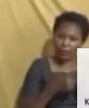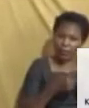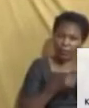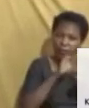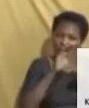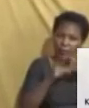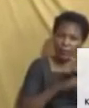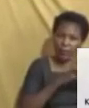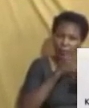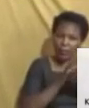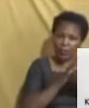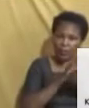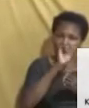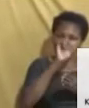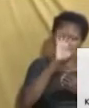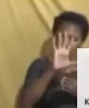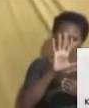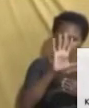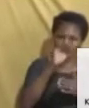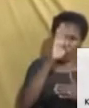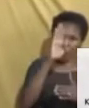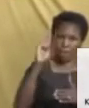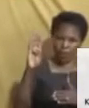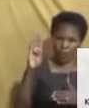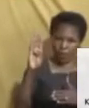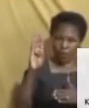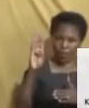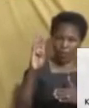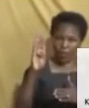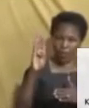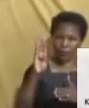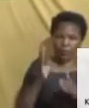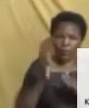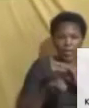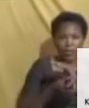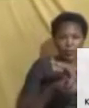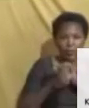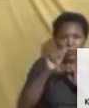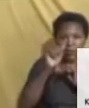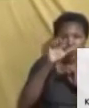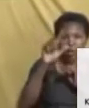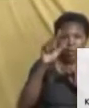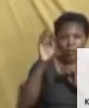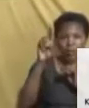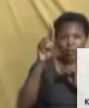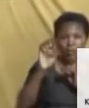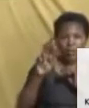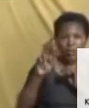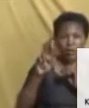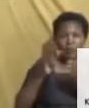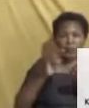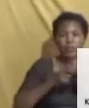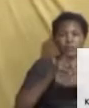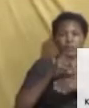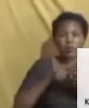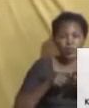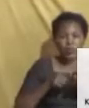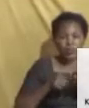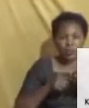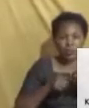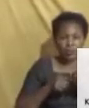subsection 5b, alteration is defined. References to the alteration of